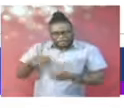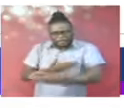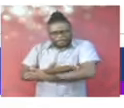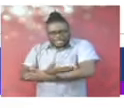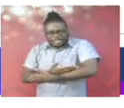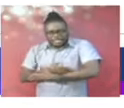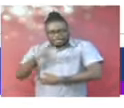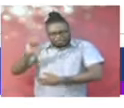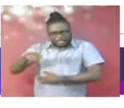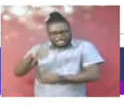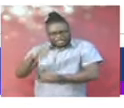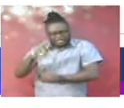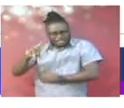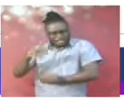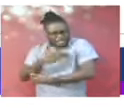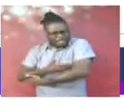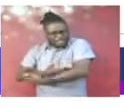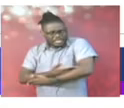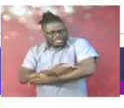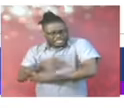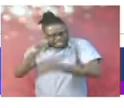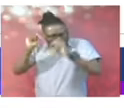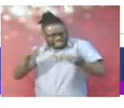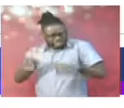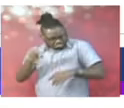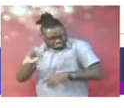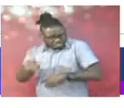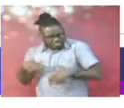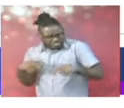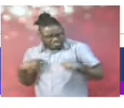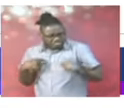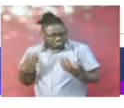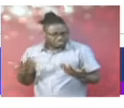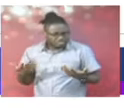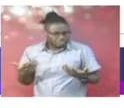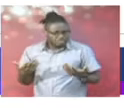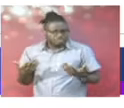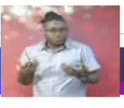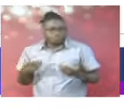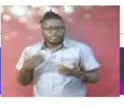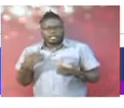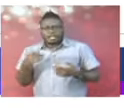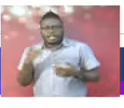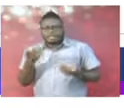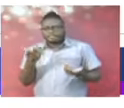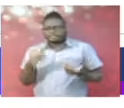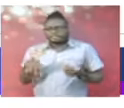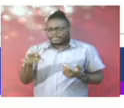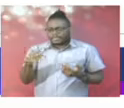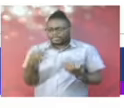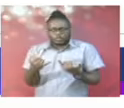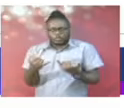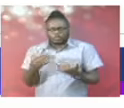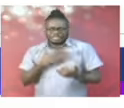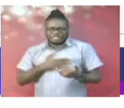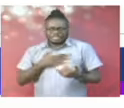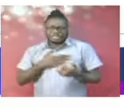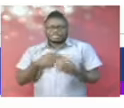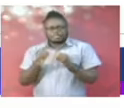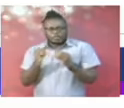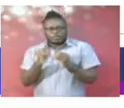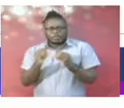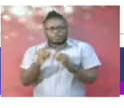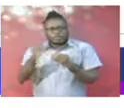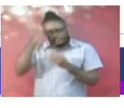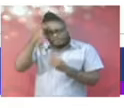in on the matter of PCR testing for this particular age group? And secondly, the ministry earlier this